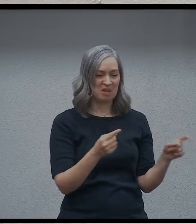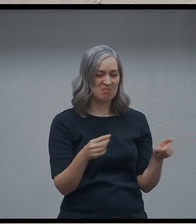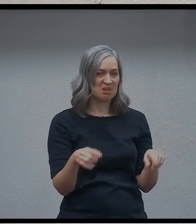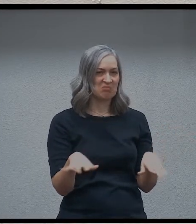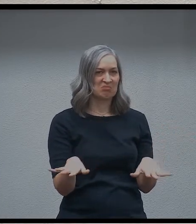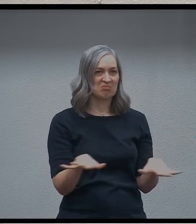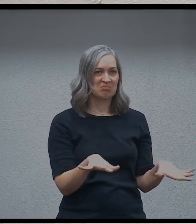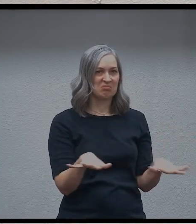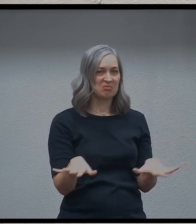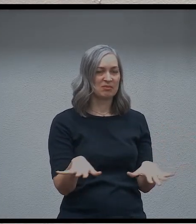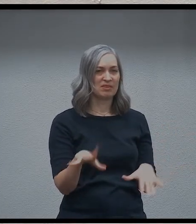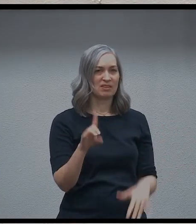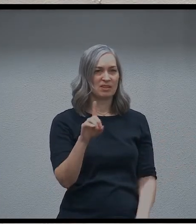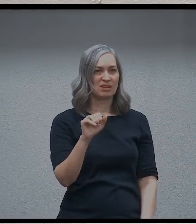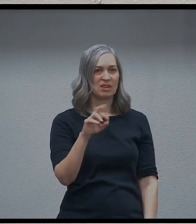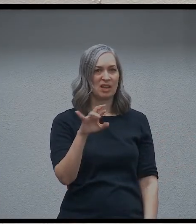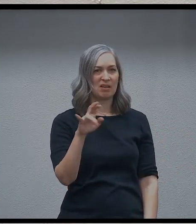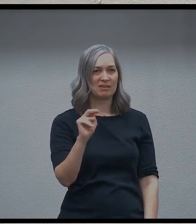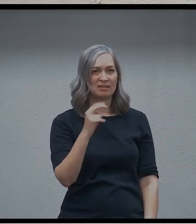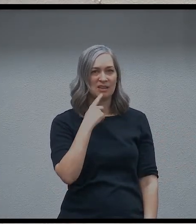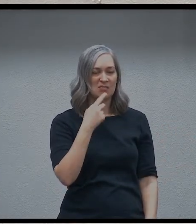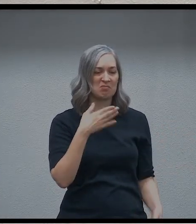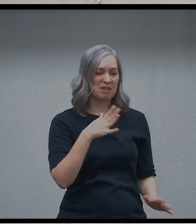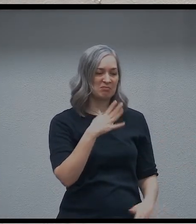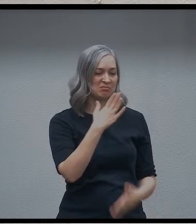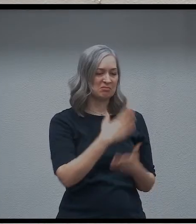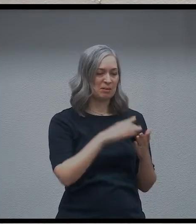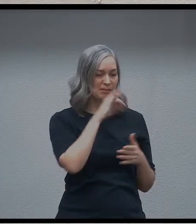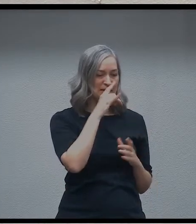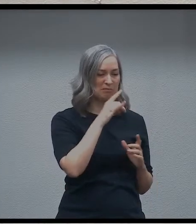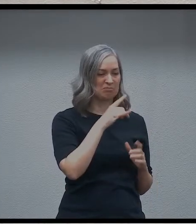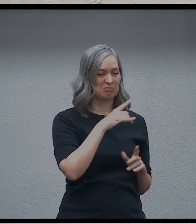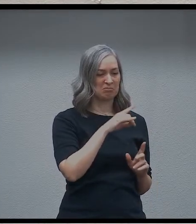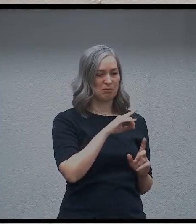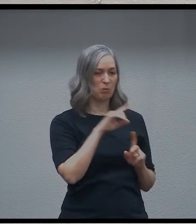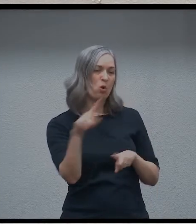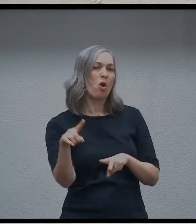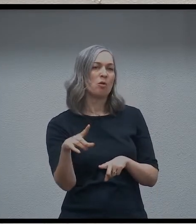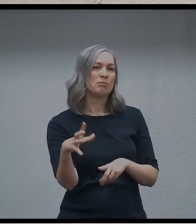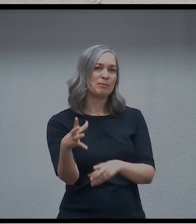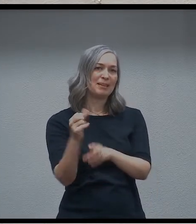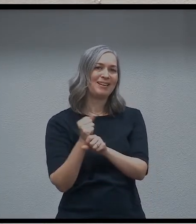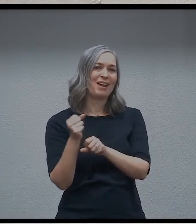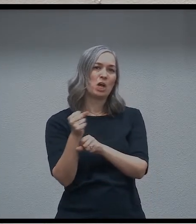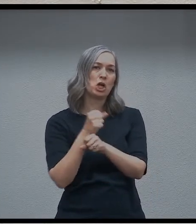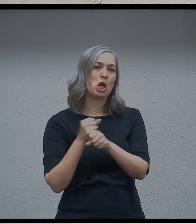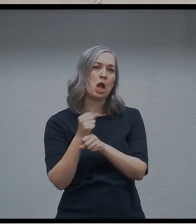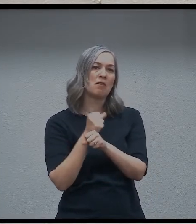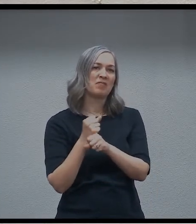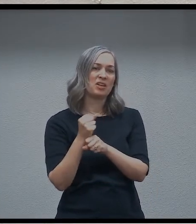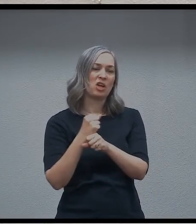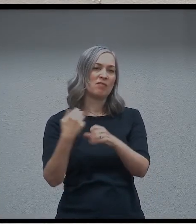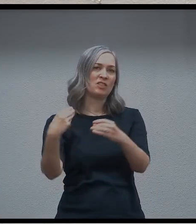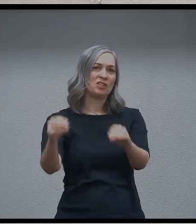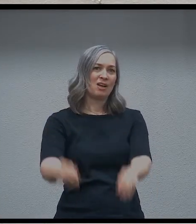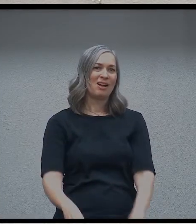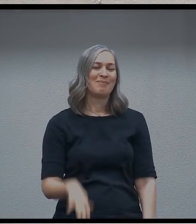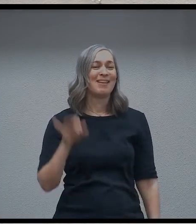us, like, all right, we're going to take some of the kids and we're just going to get coffee. We're going to go to a coffee shop somewhere and we're just going to have a great time with them. And that was